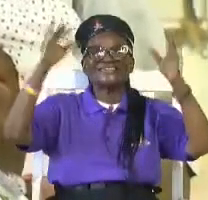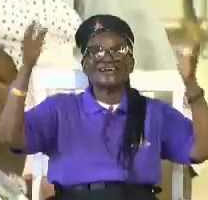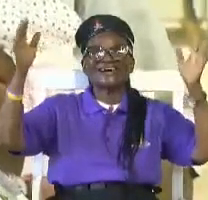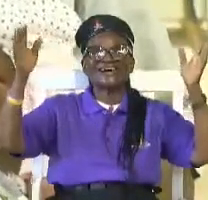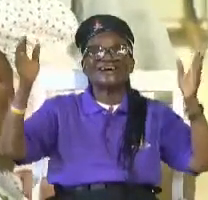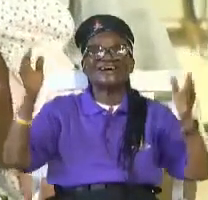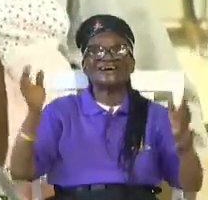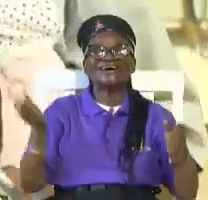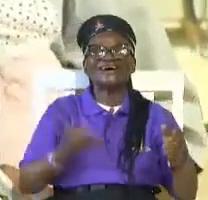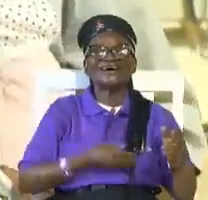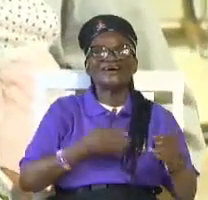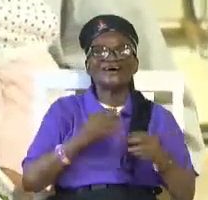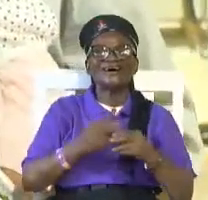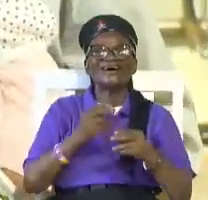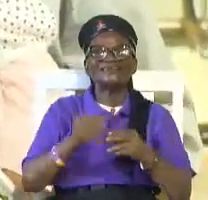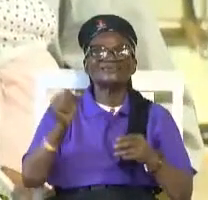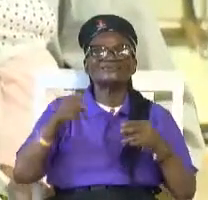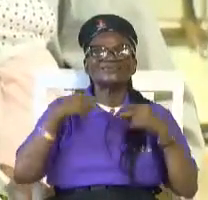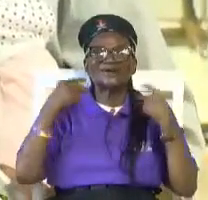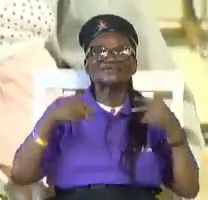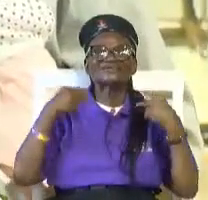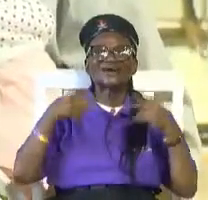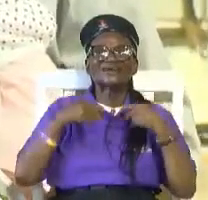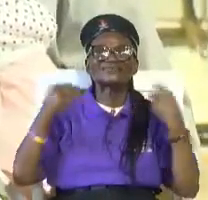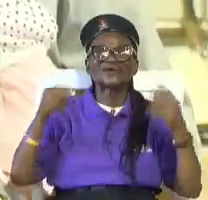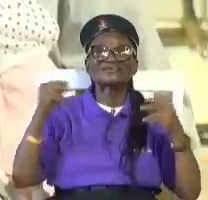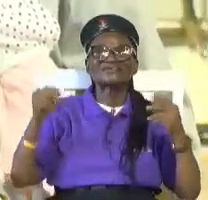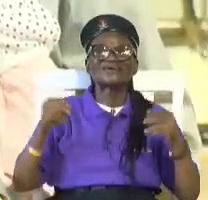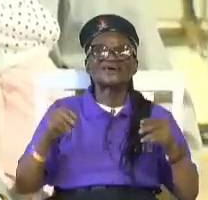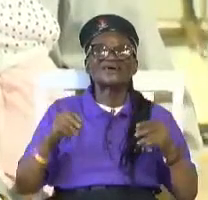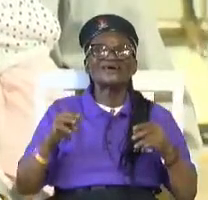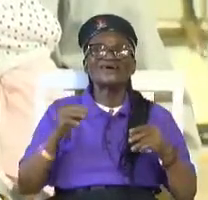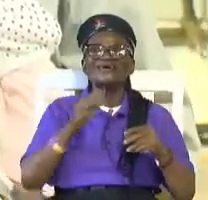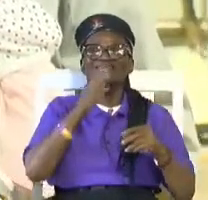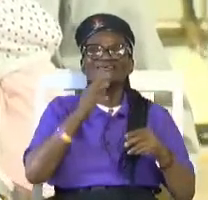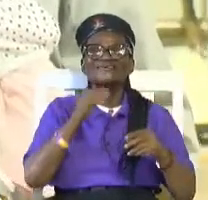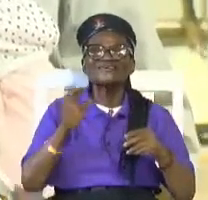Our names are Pastor and Pastor Mrs. Oluwani Joshua.